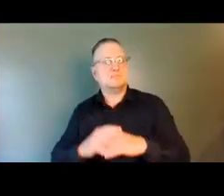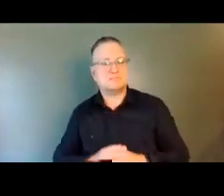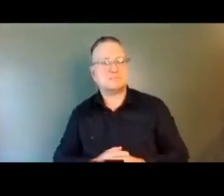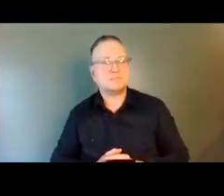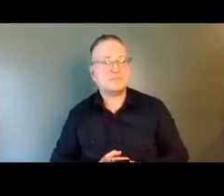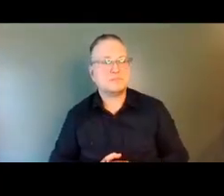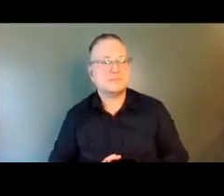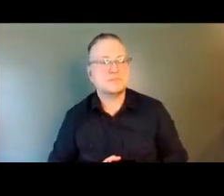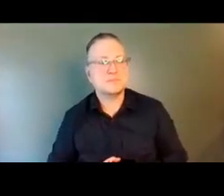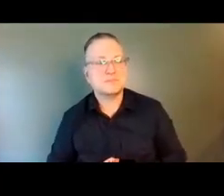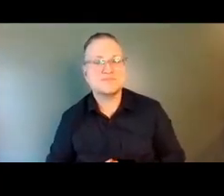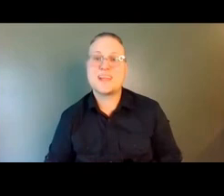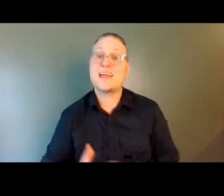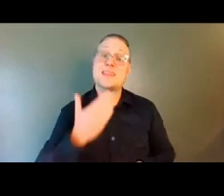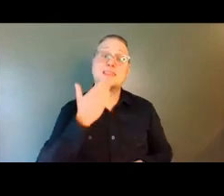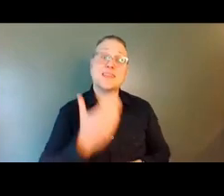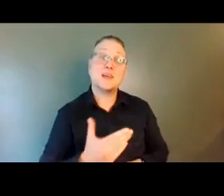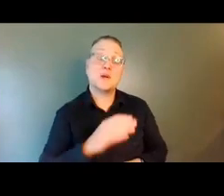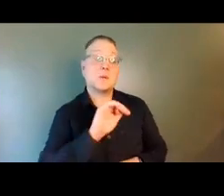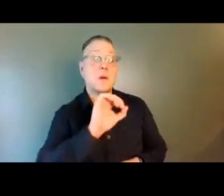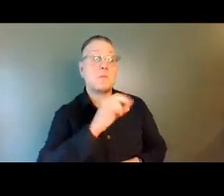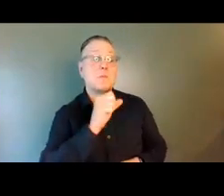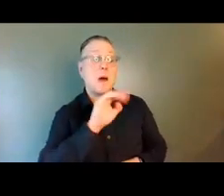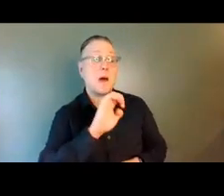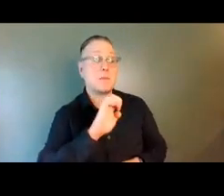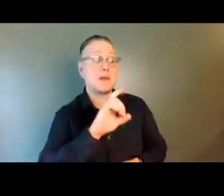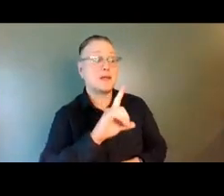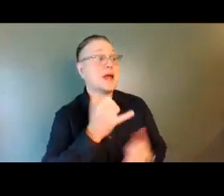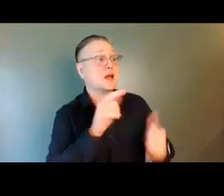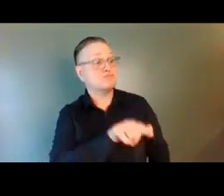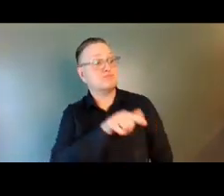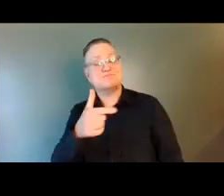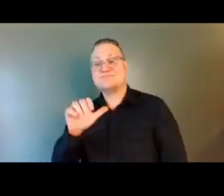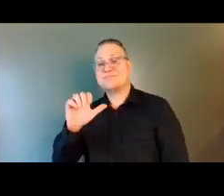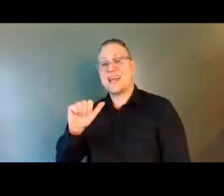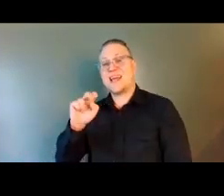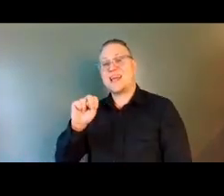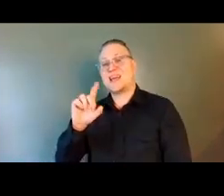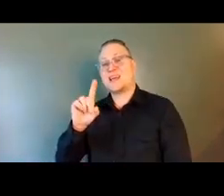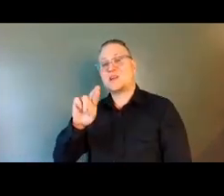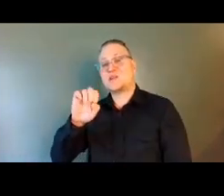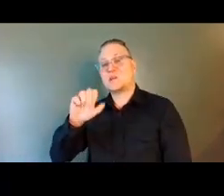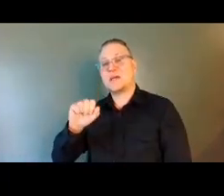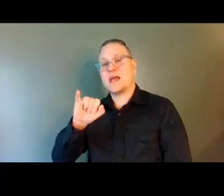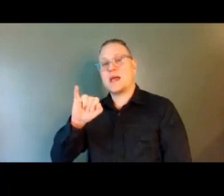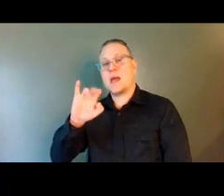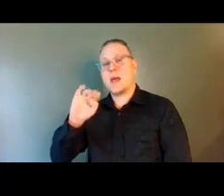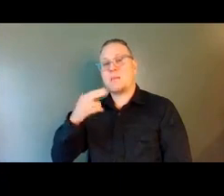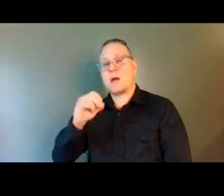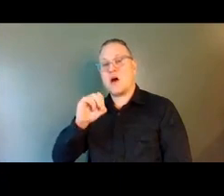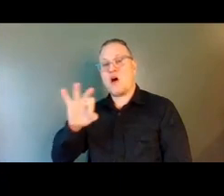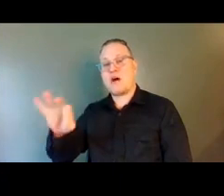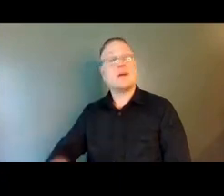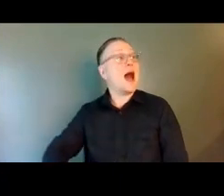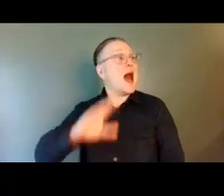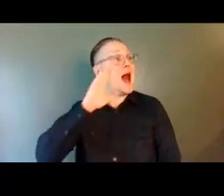Thank you, Mohamed. I'm next going to go to Andrea Imhoff. Hi, Kristen. Thanks for the